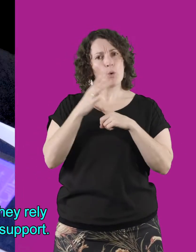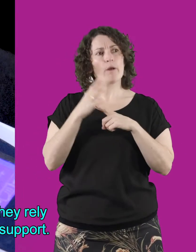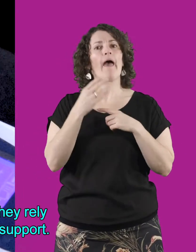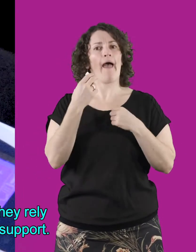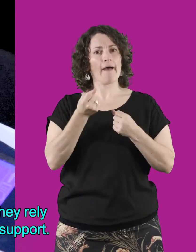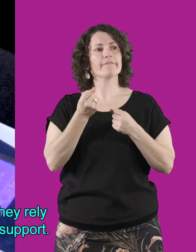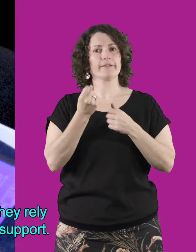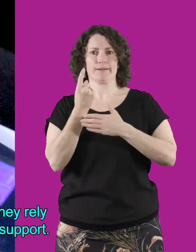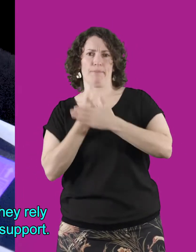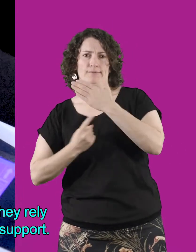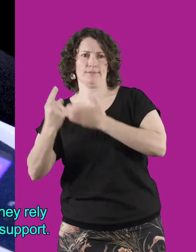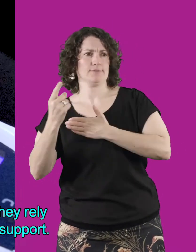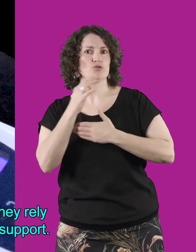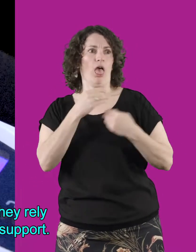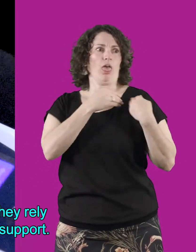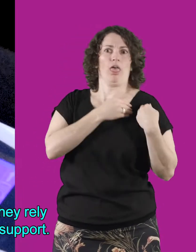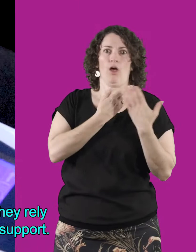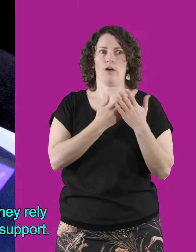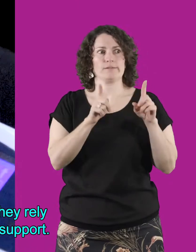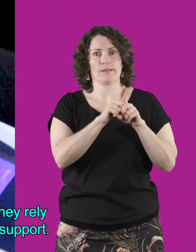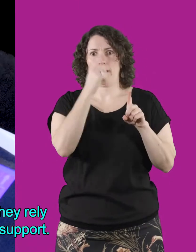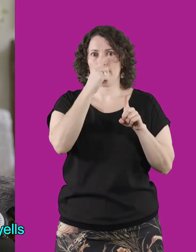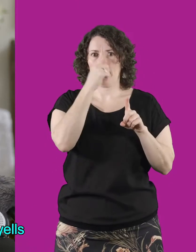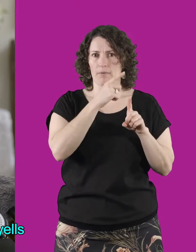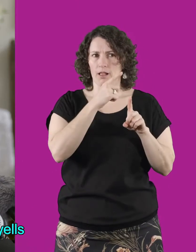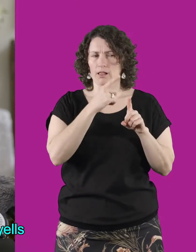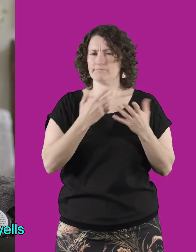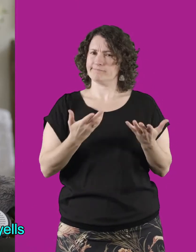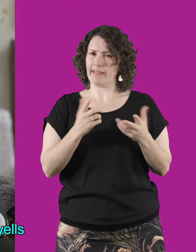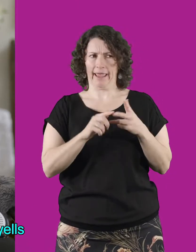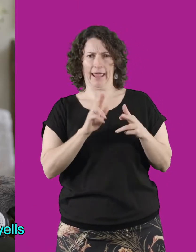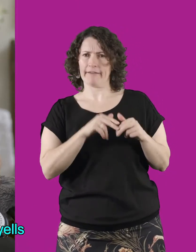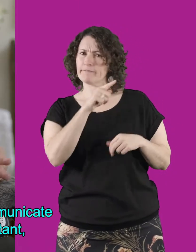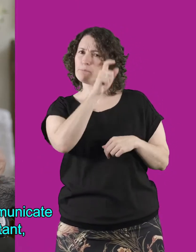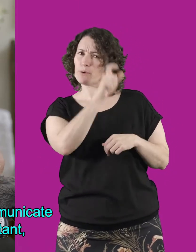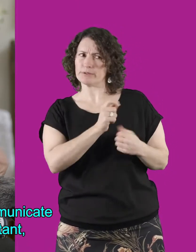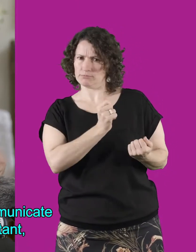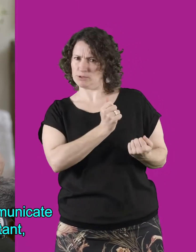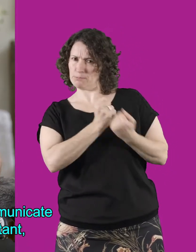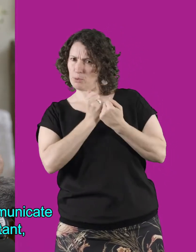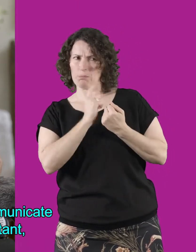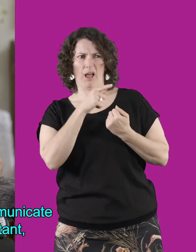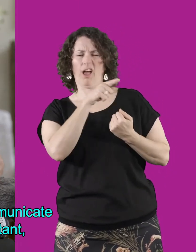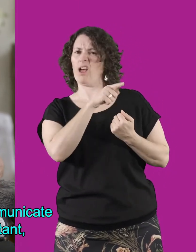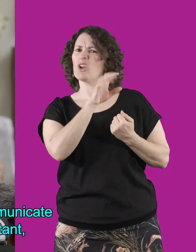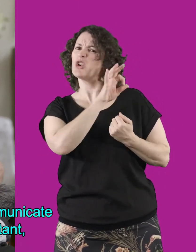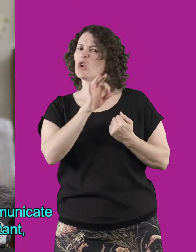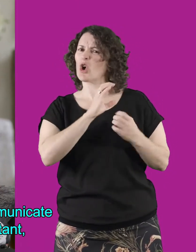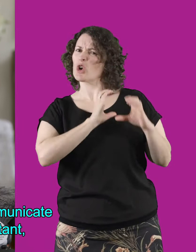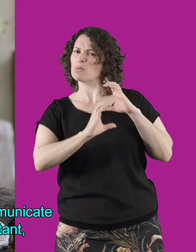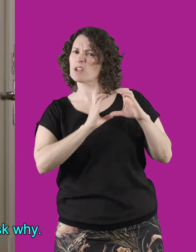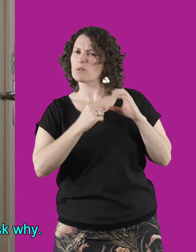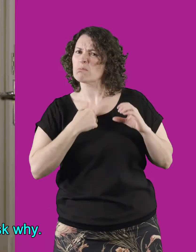the people they rely on for day-to-day support. If the person yells or refuses to communicate with